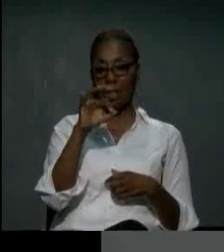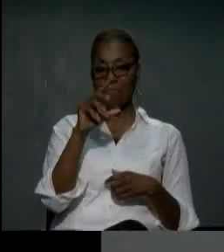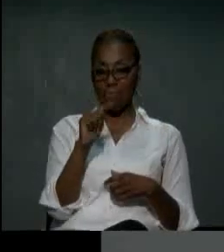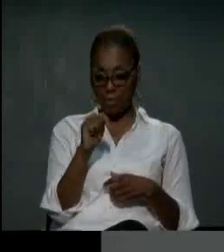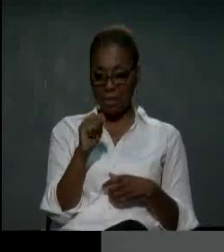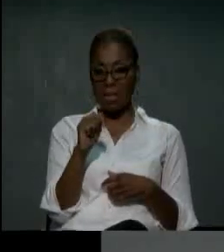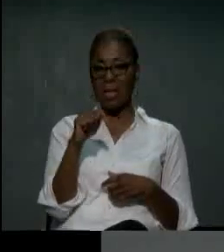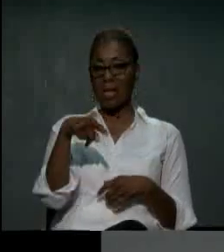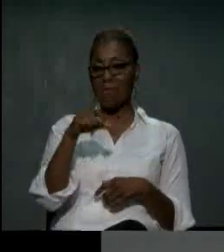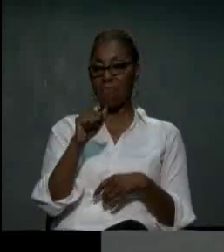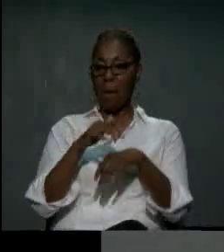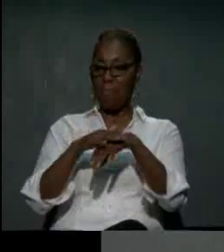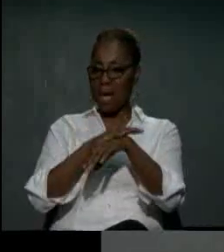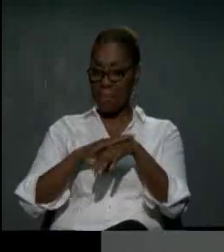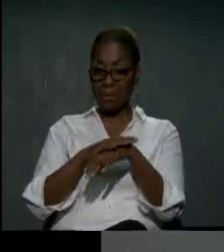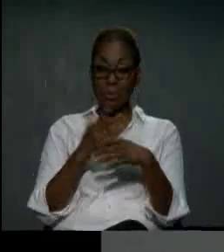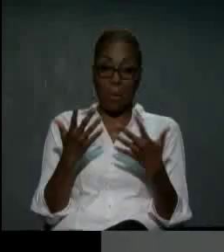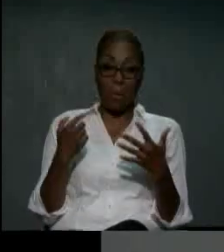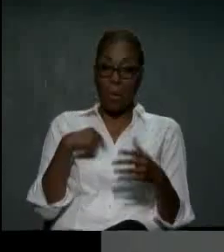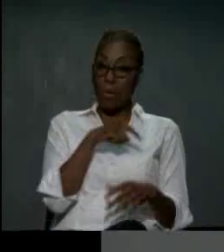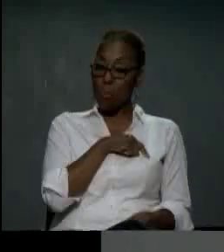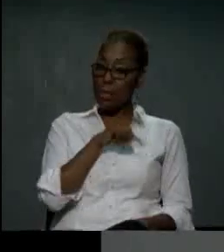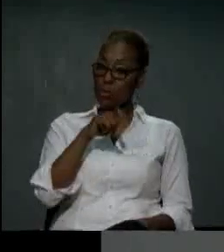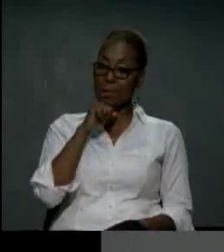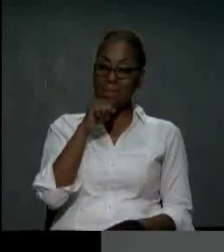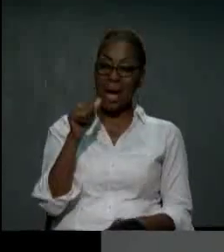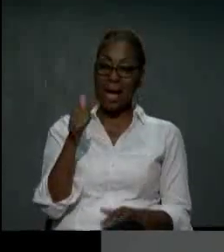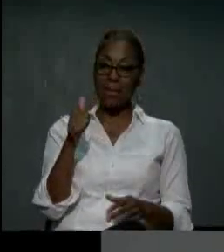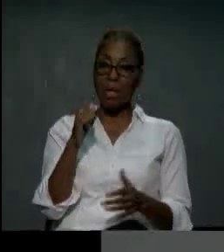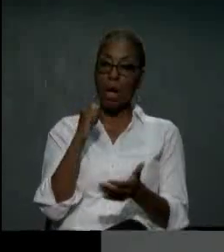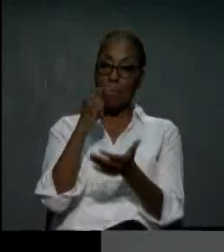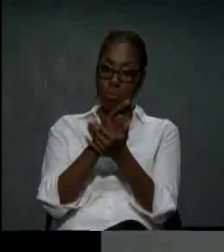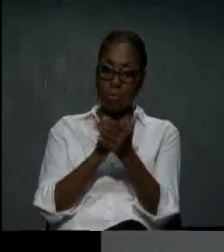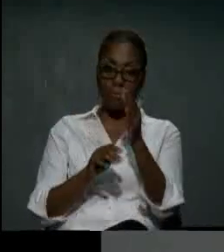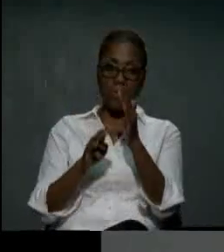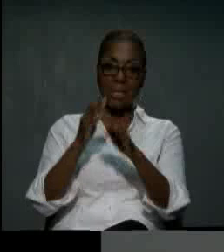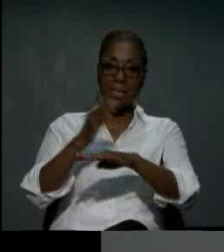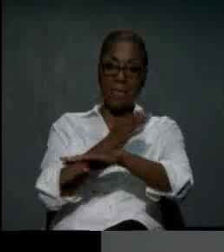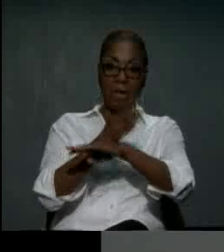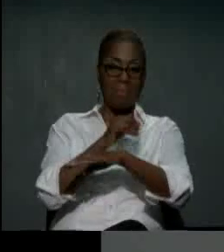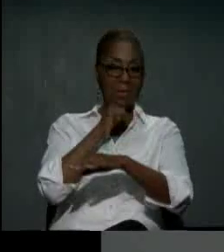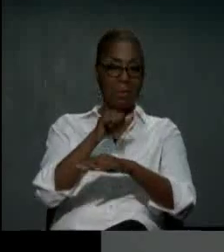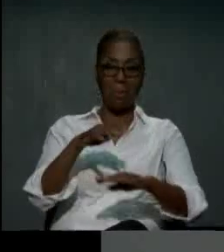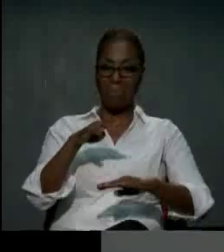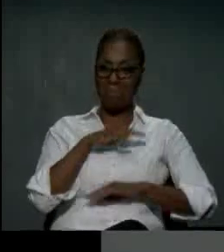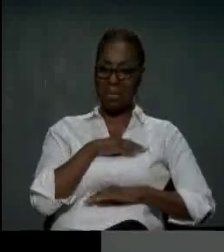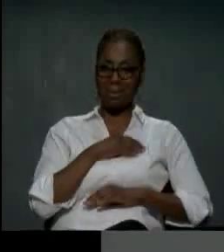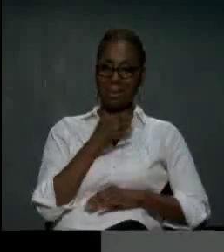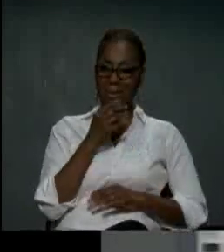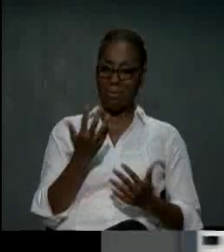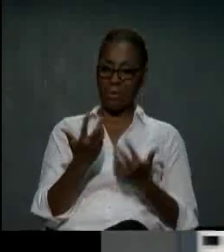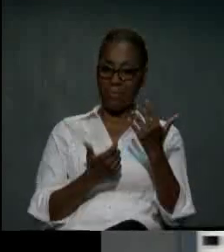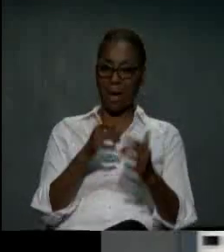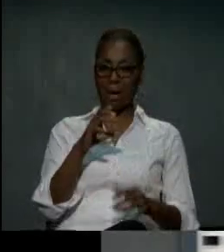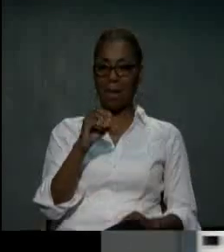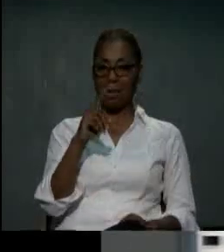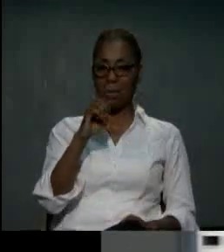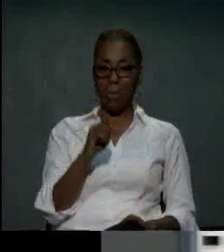So in all good conscience, we shouldn't be approving a development that doesn't even meet the fire code. You